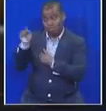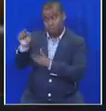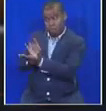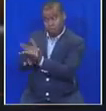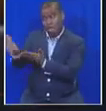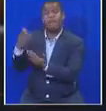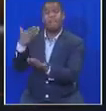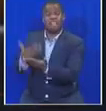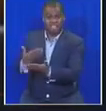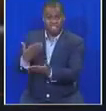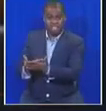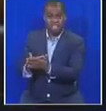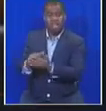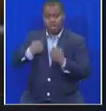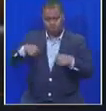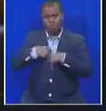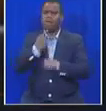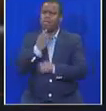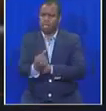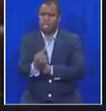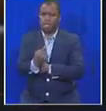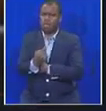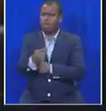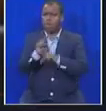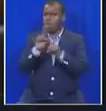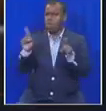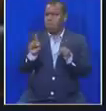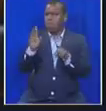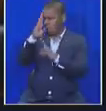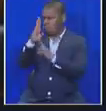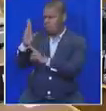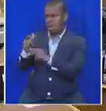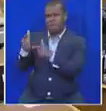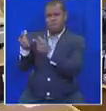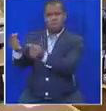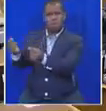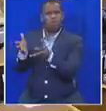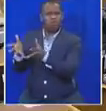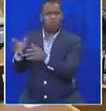saying is what we are saying. He does not have the honour to do that.